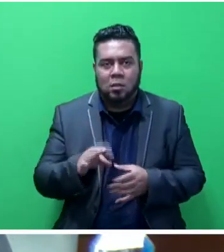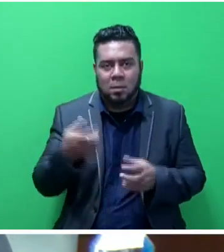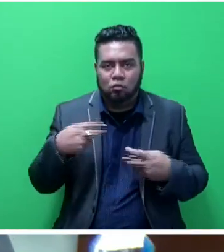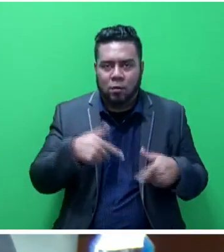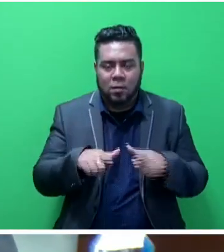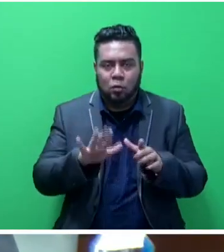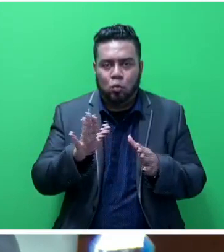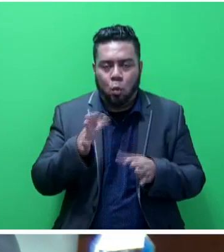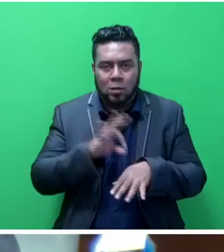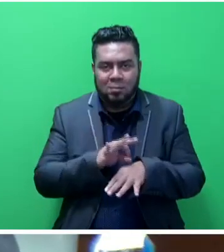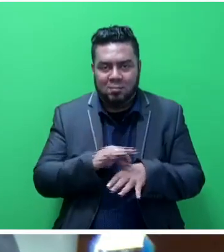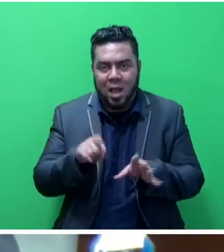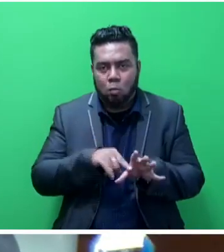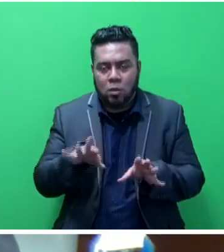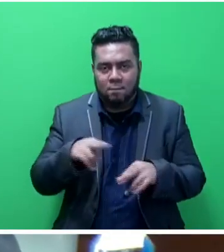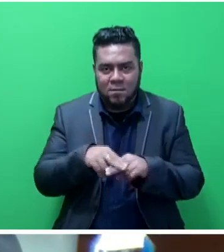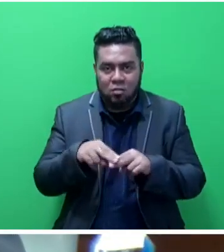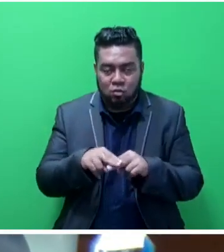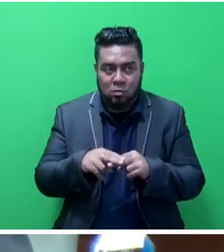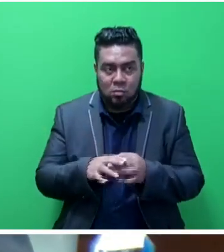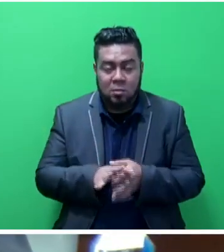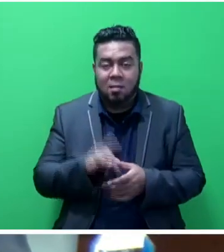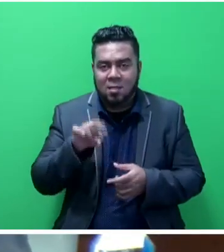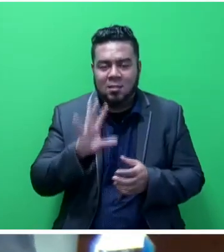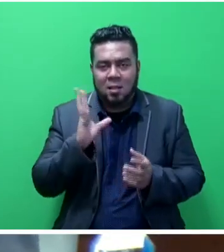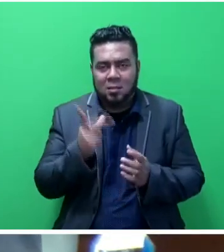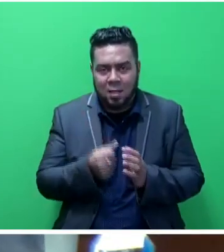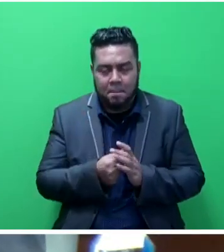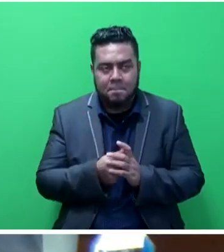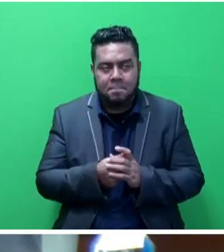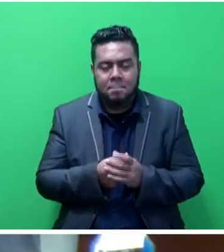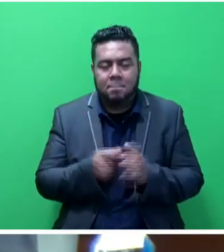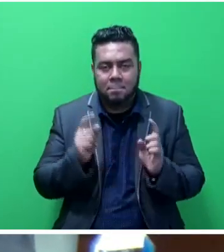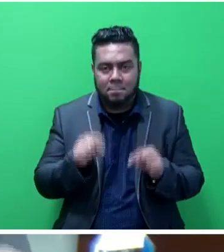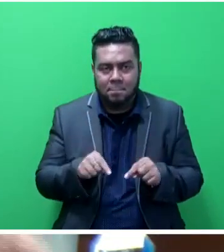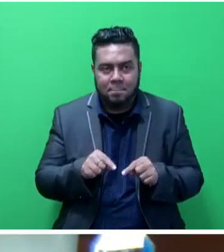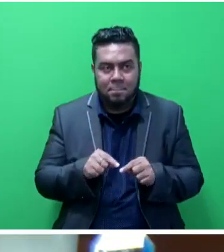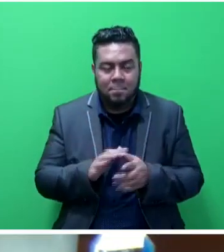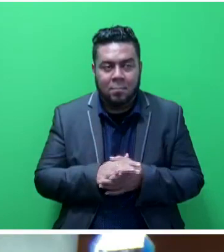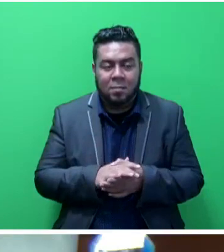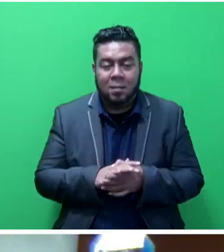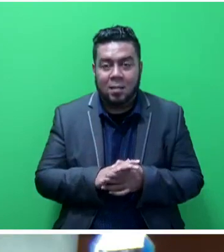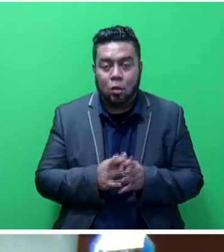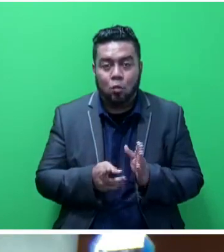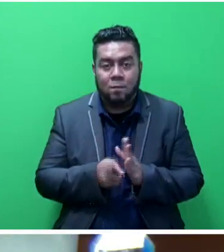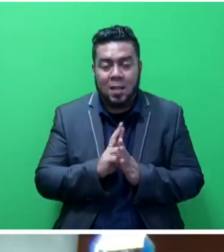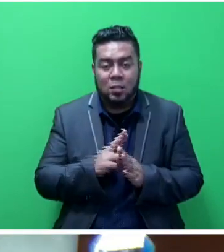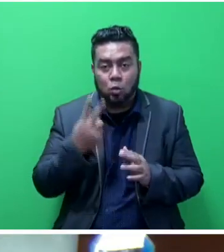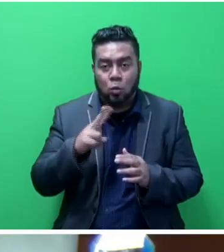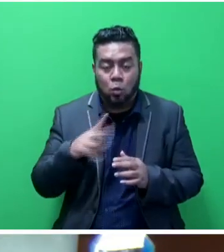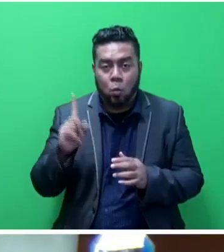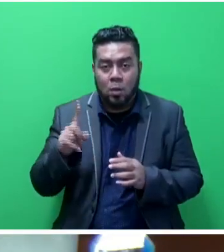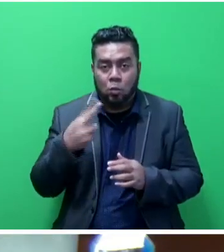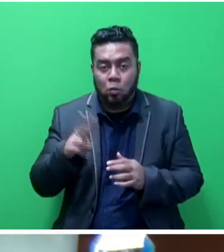hospitals outside Fiji. These are some of the key deliverables, amongst others, in this revised